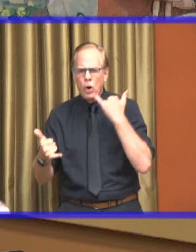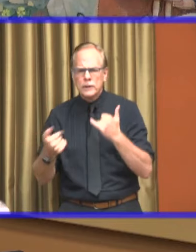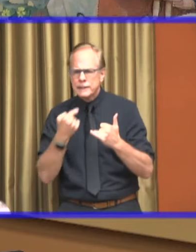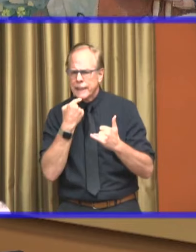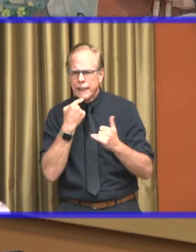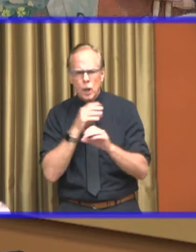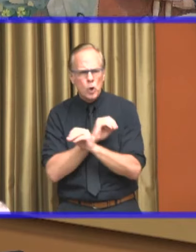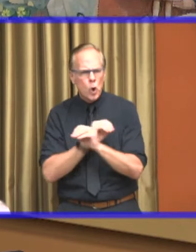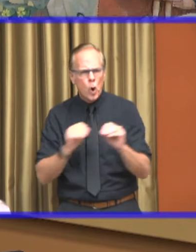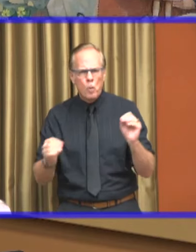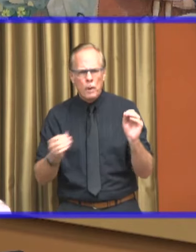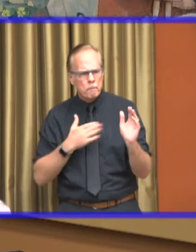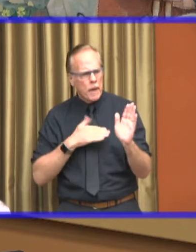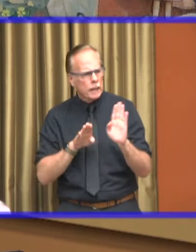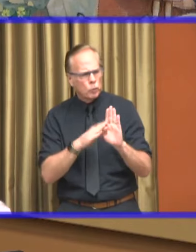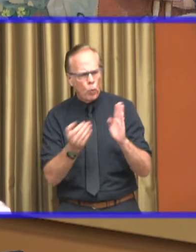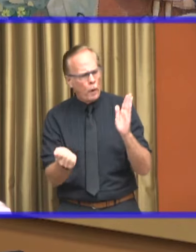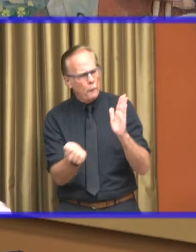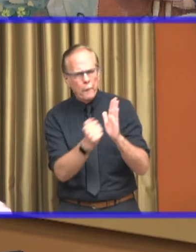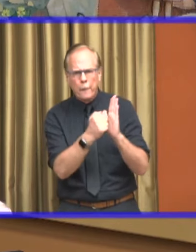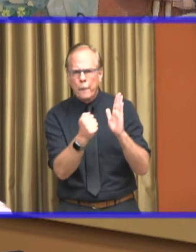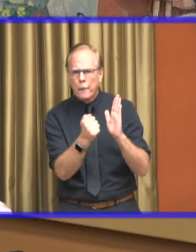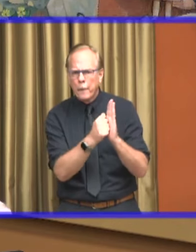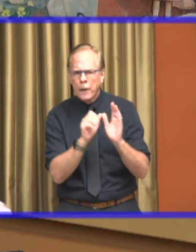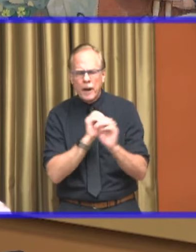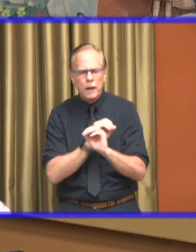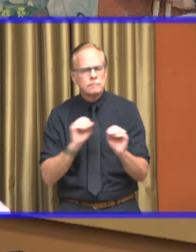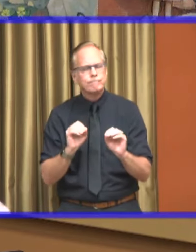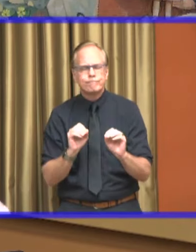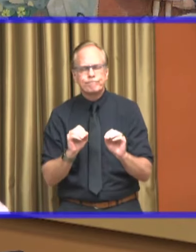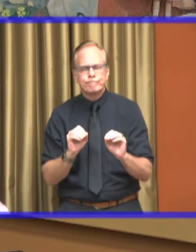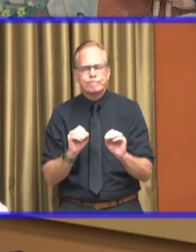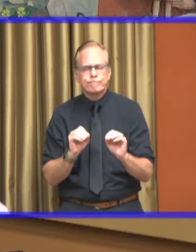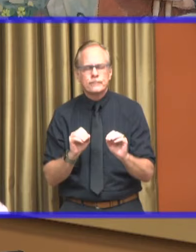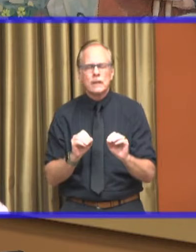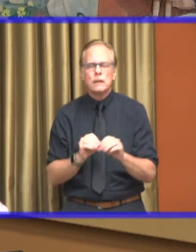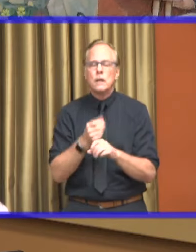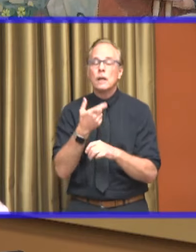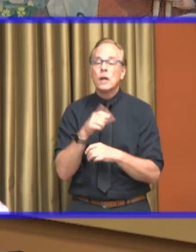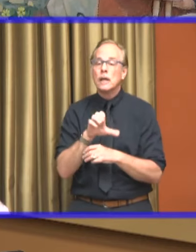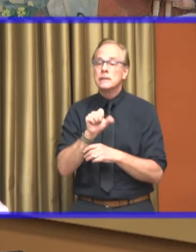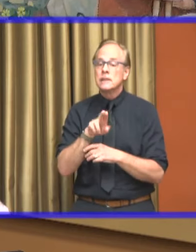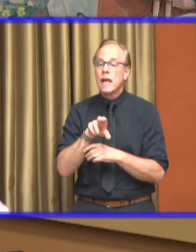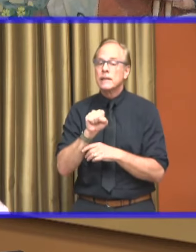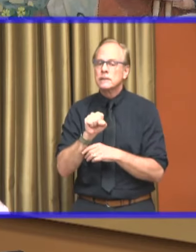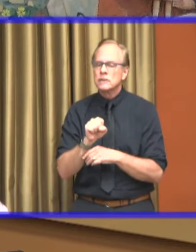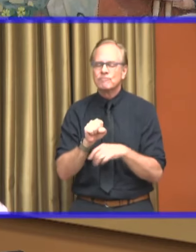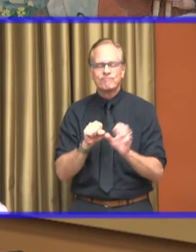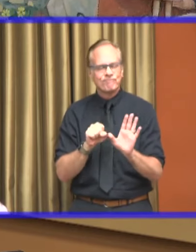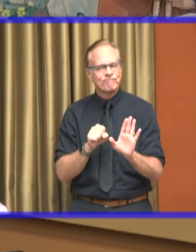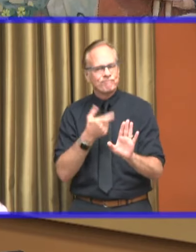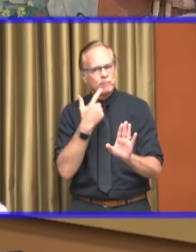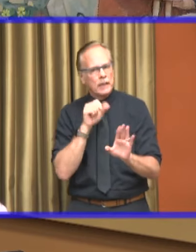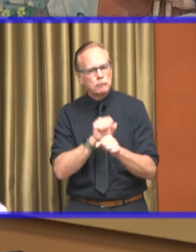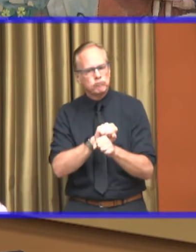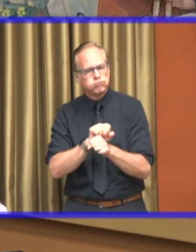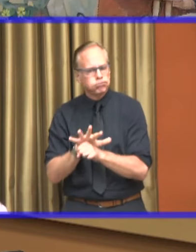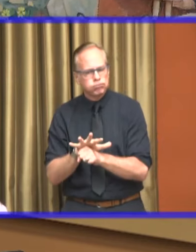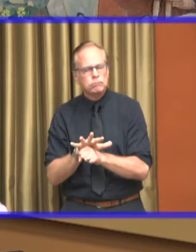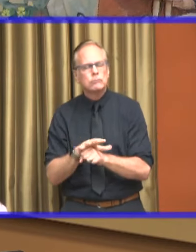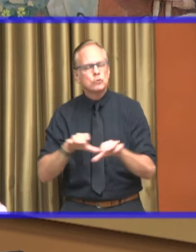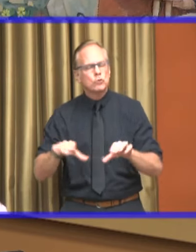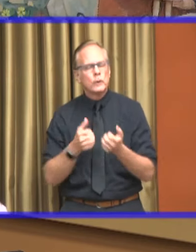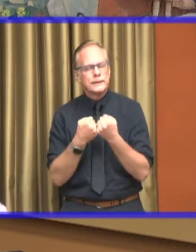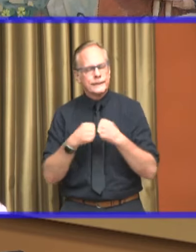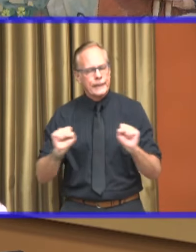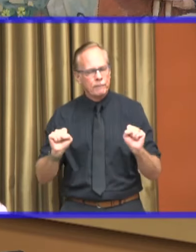for that. And it's because to do it safely, the Census Bureau has had to make some operational adjustments in order to keep their staff